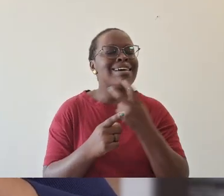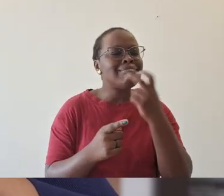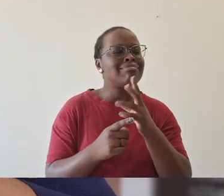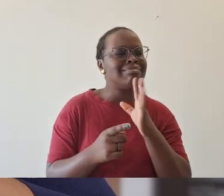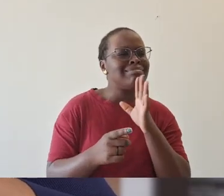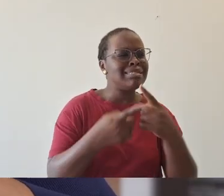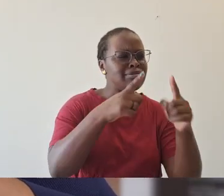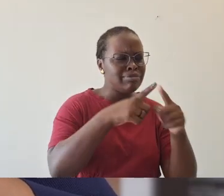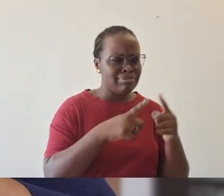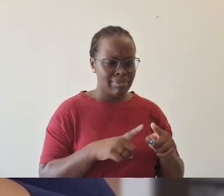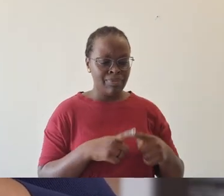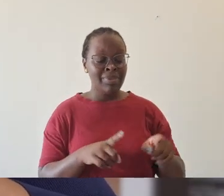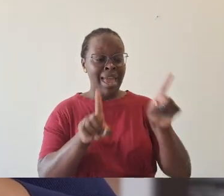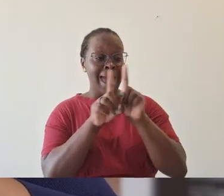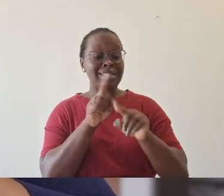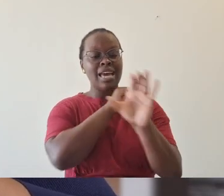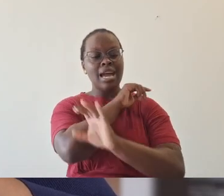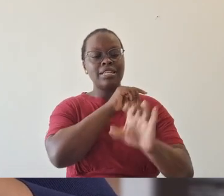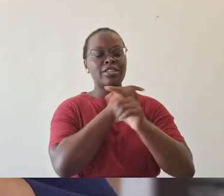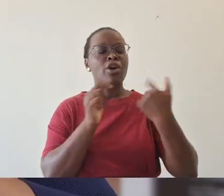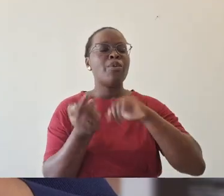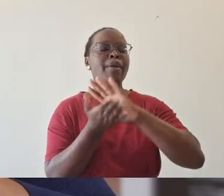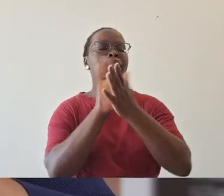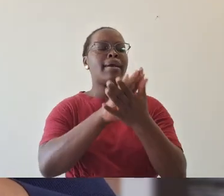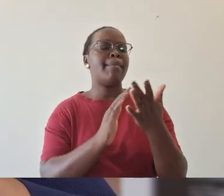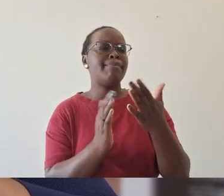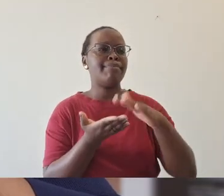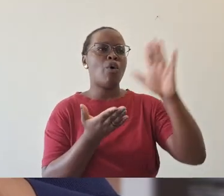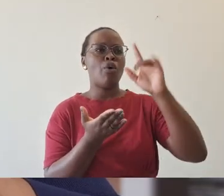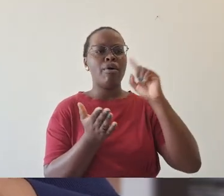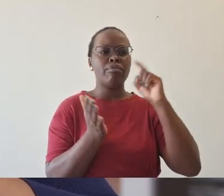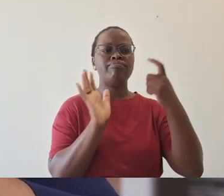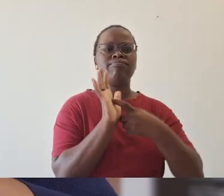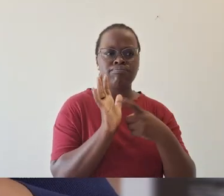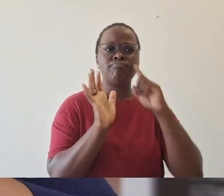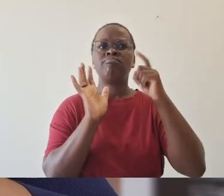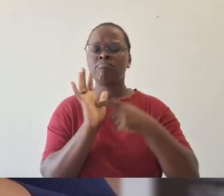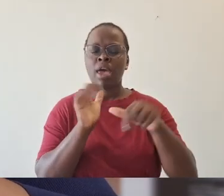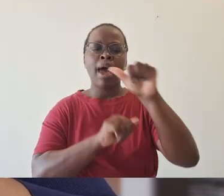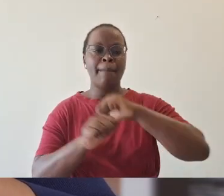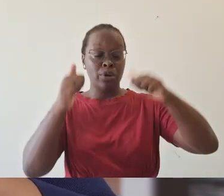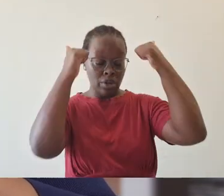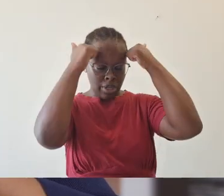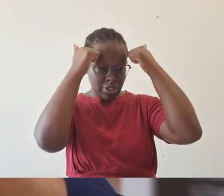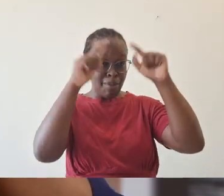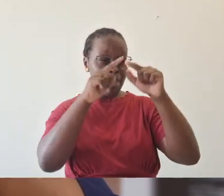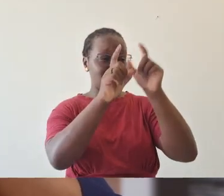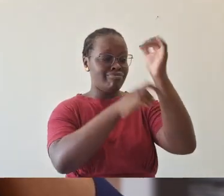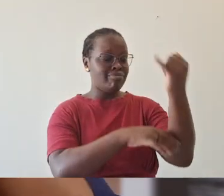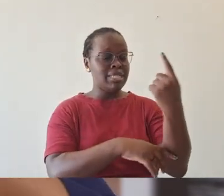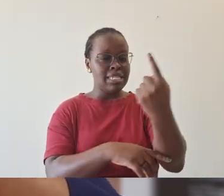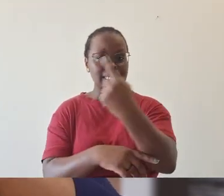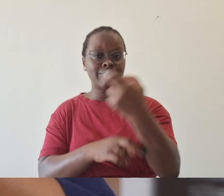this is the prime time, because as a country, I feel like we've also become more cognizant of the importance of education. And so it's on each of